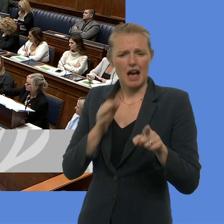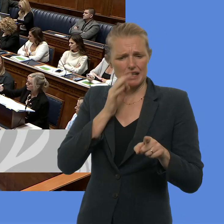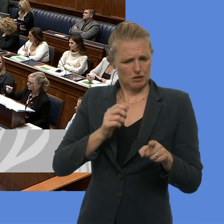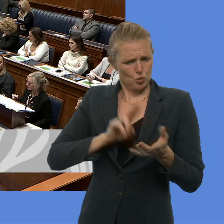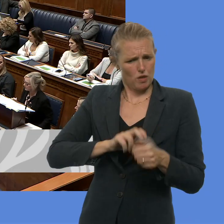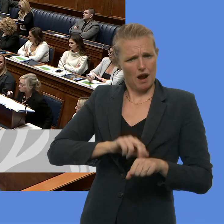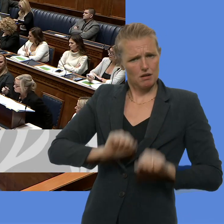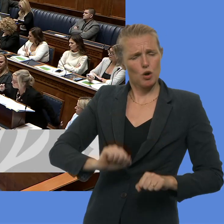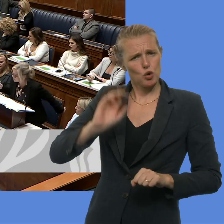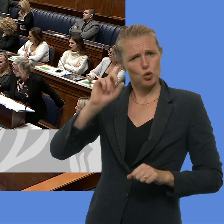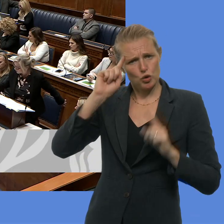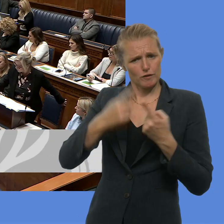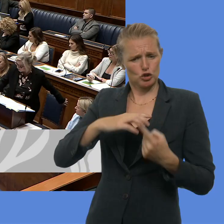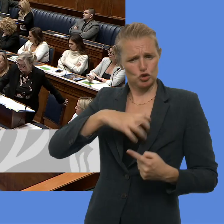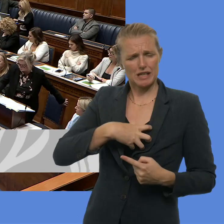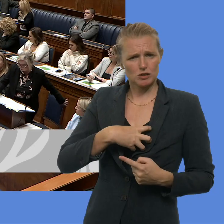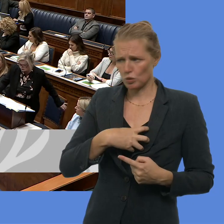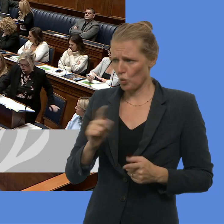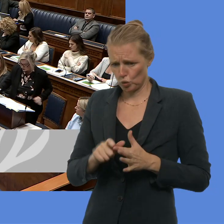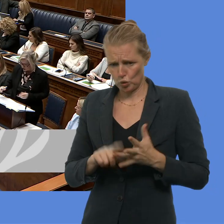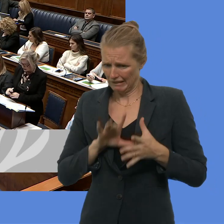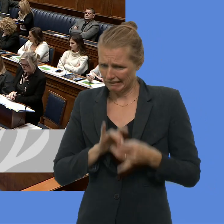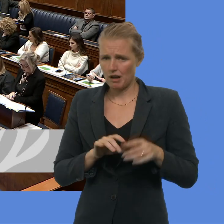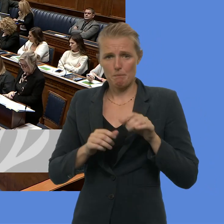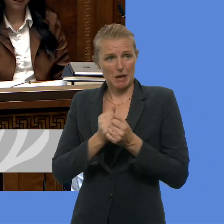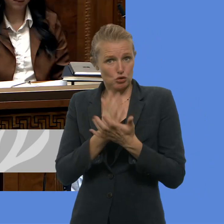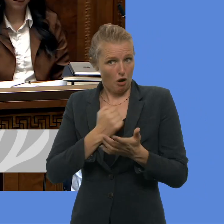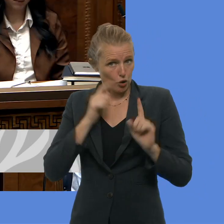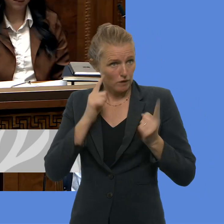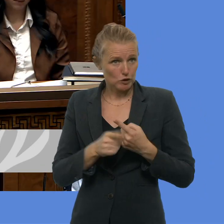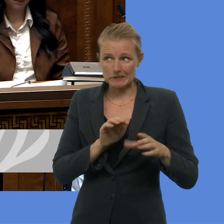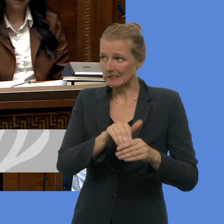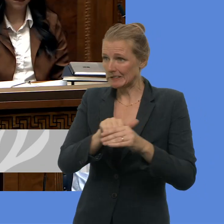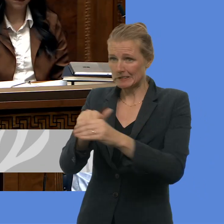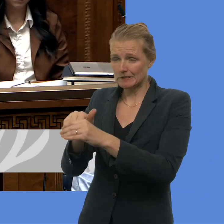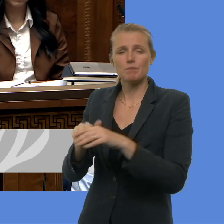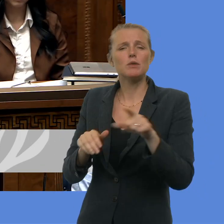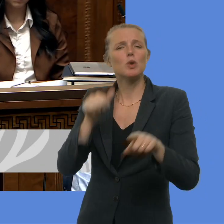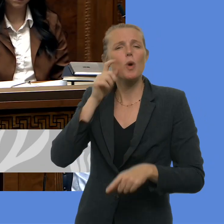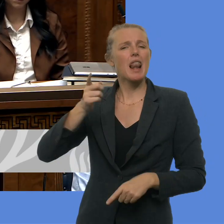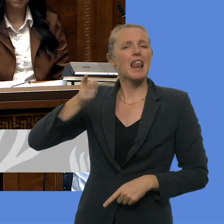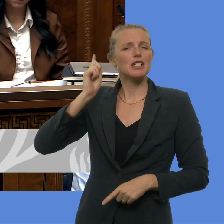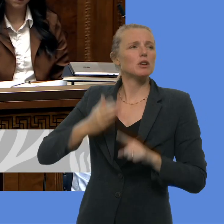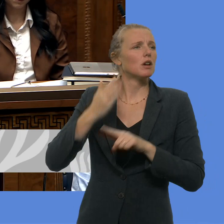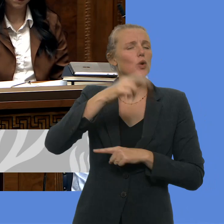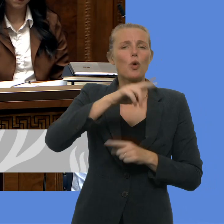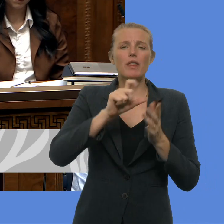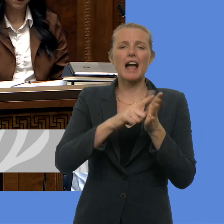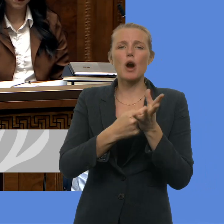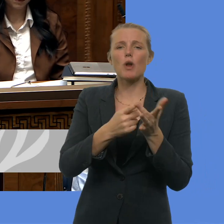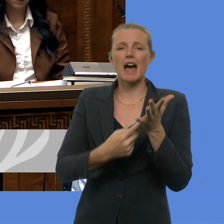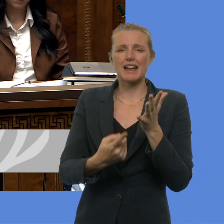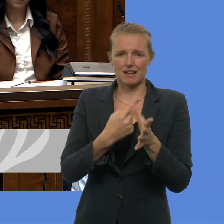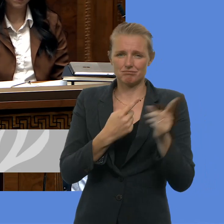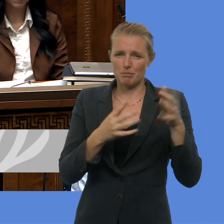Ireland? So just last year we went to North Carolina and we led the academic team at that,